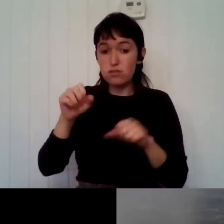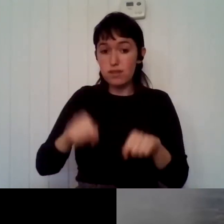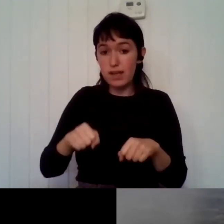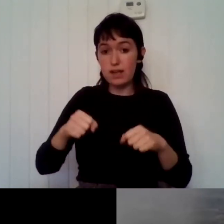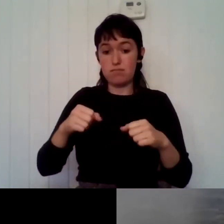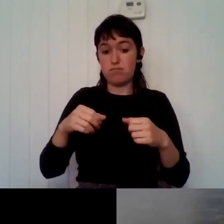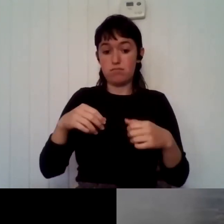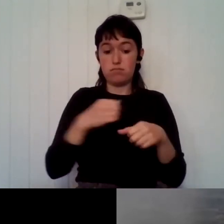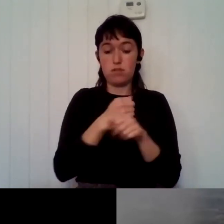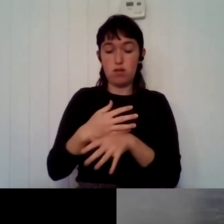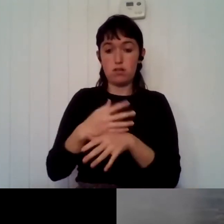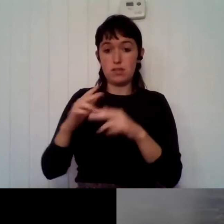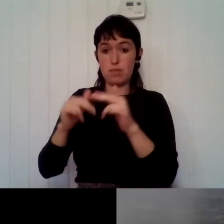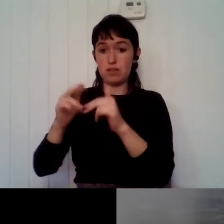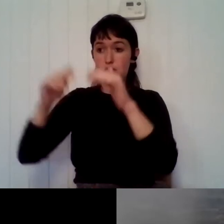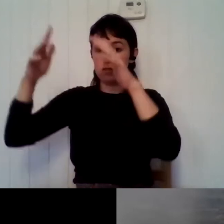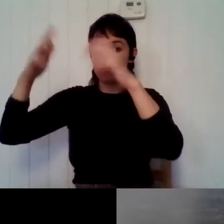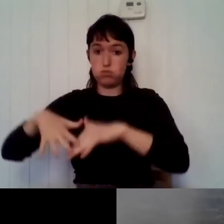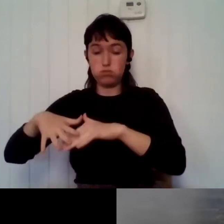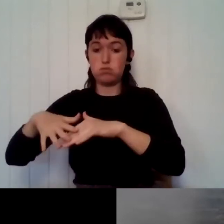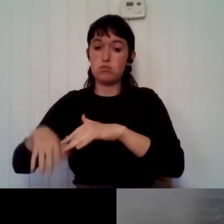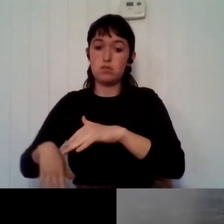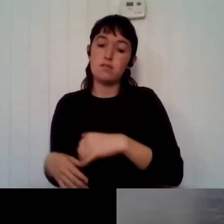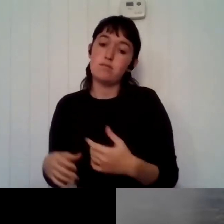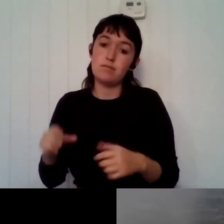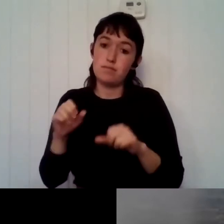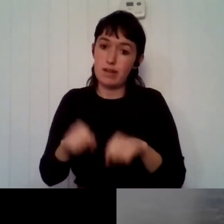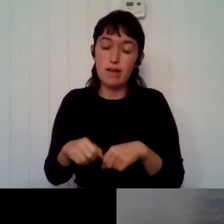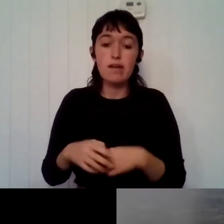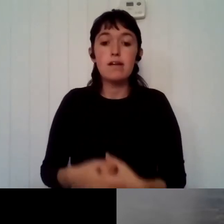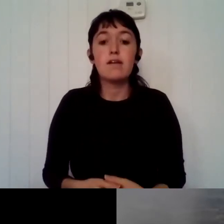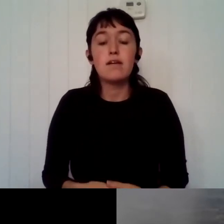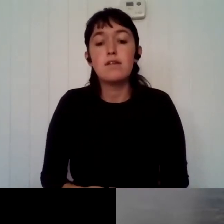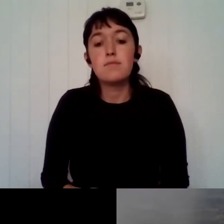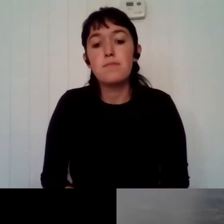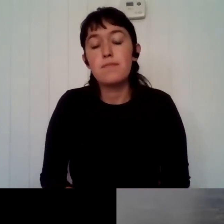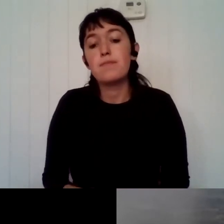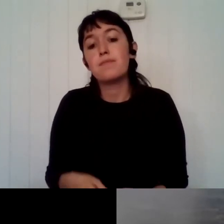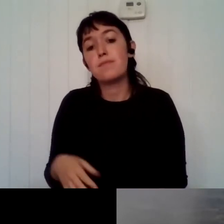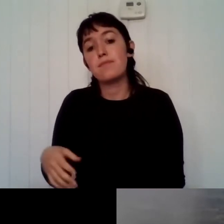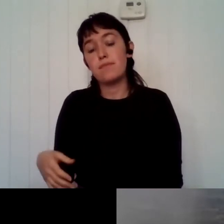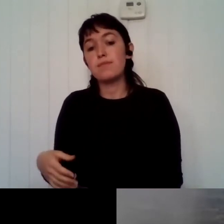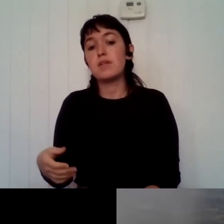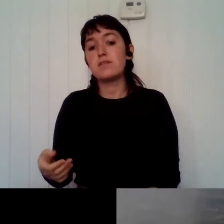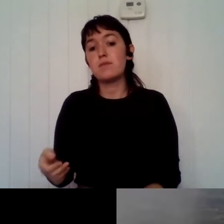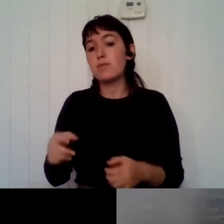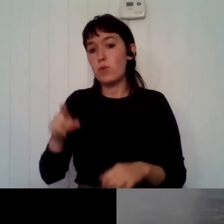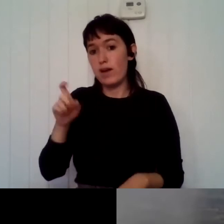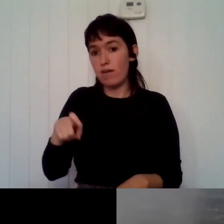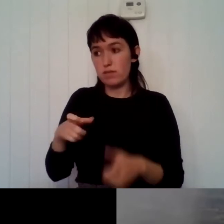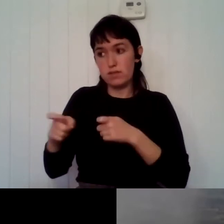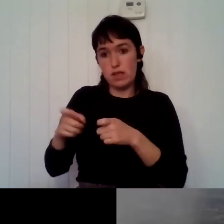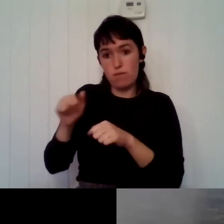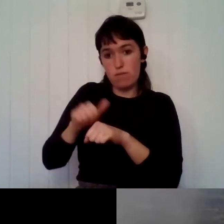plan on cleaning it every time. And it's something that usually you have to deal with long time if it's a prolonged